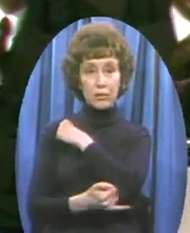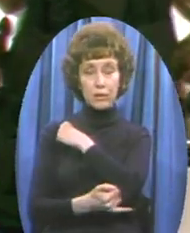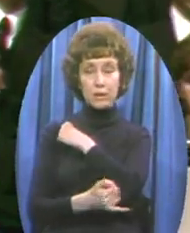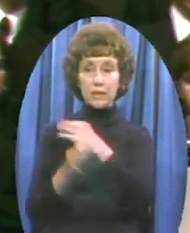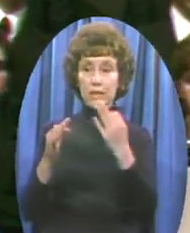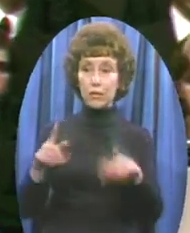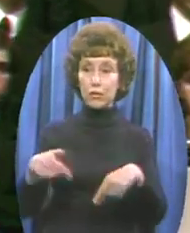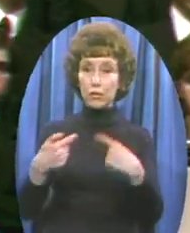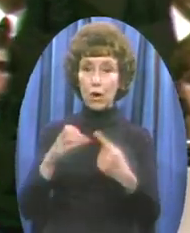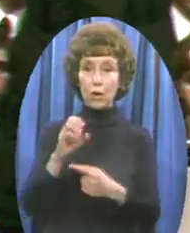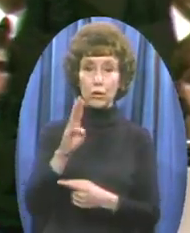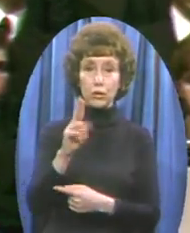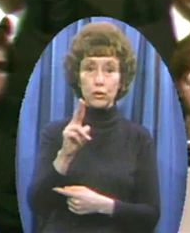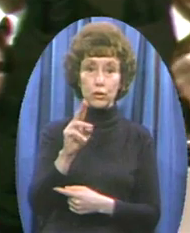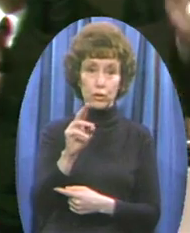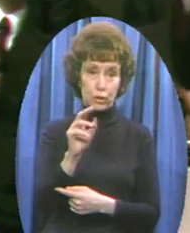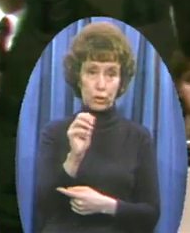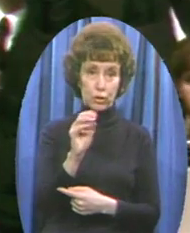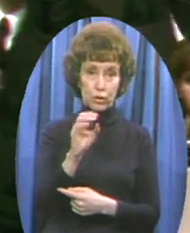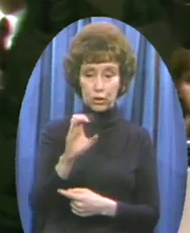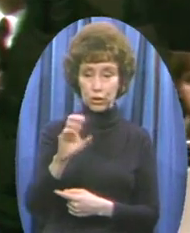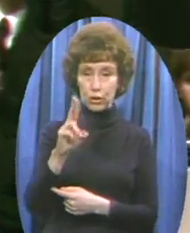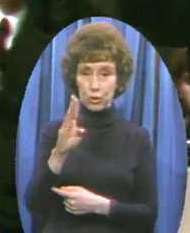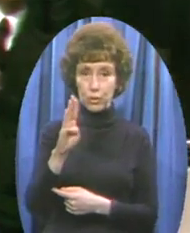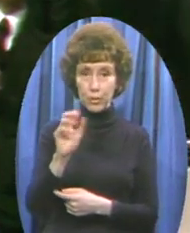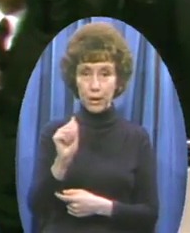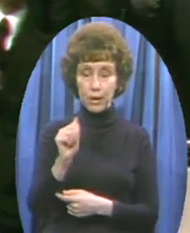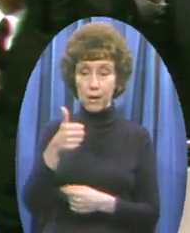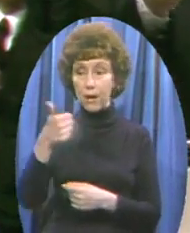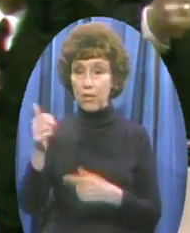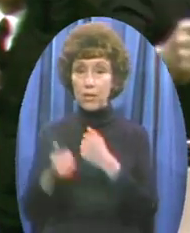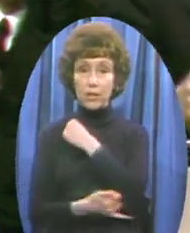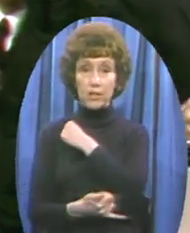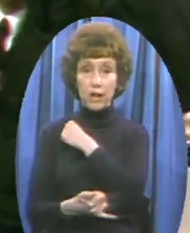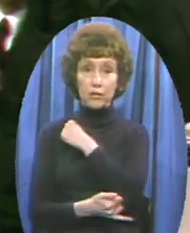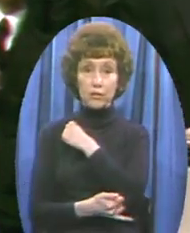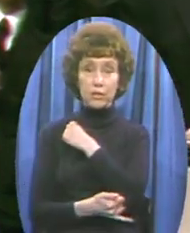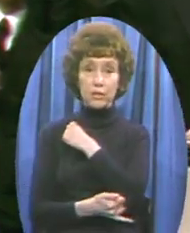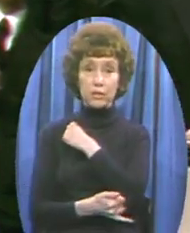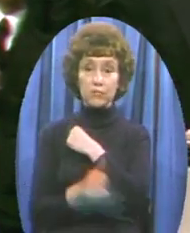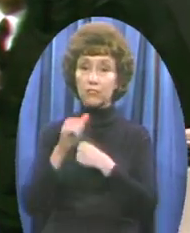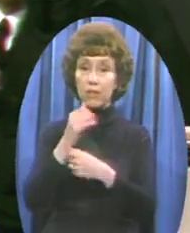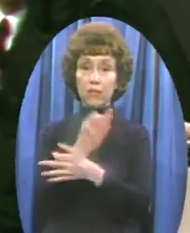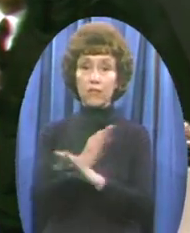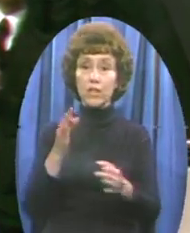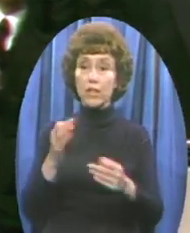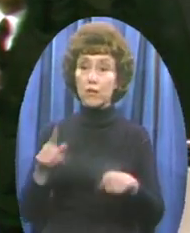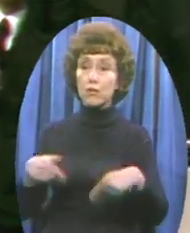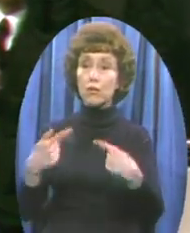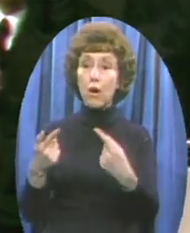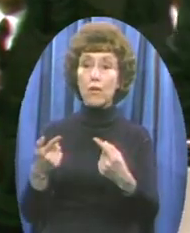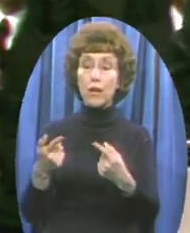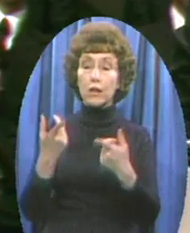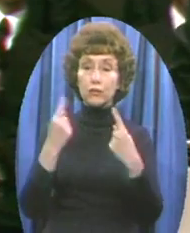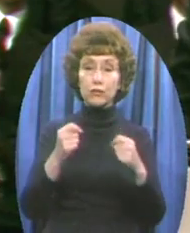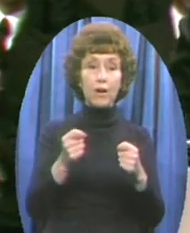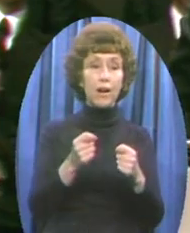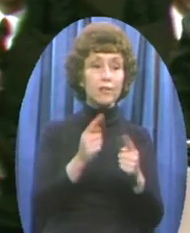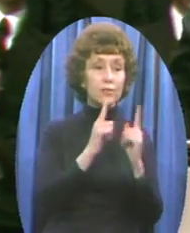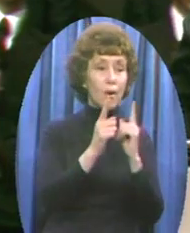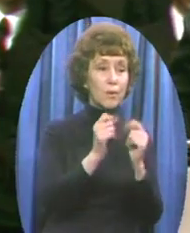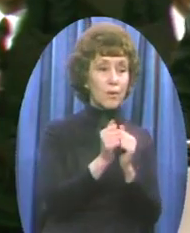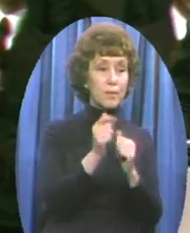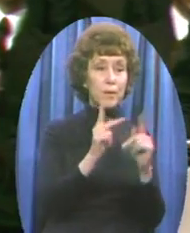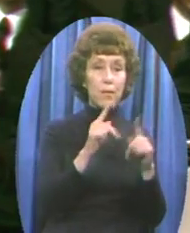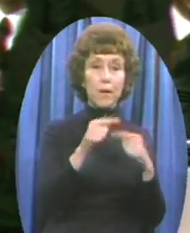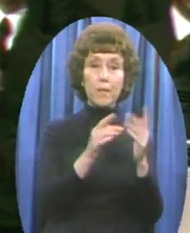the people, and a Bible in your hand, and begin to preach the gospel, lead people to Jesus, start a church, you know what will happen to you?